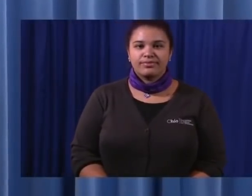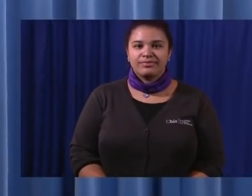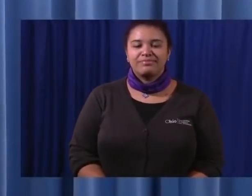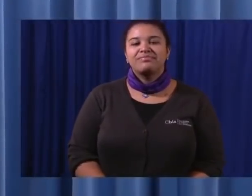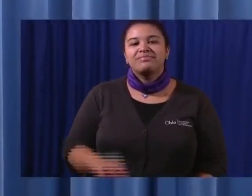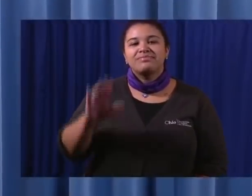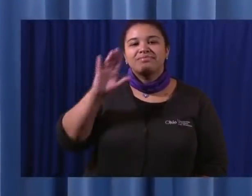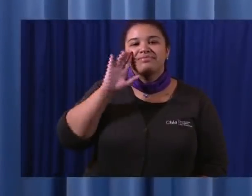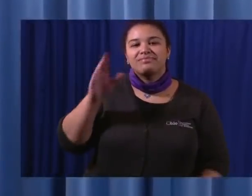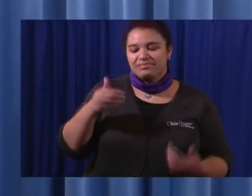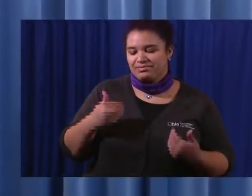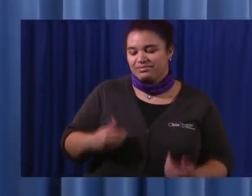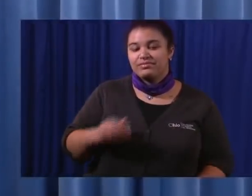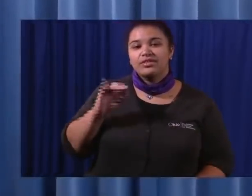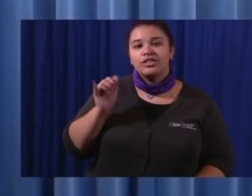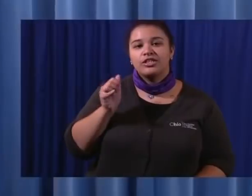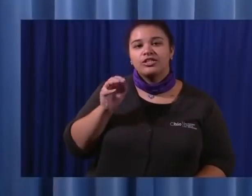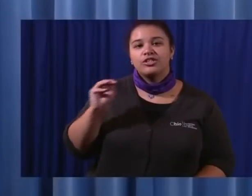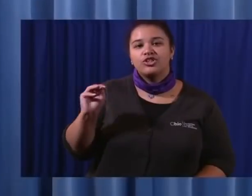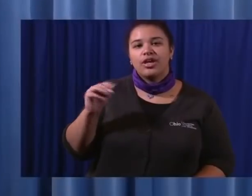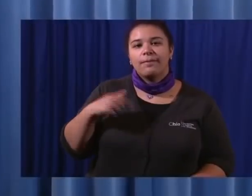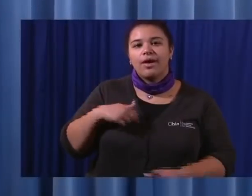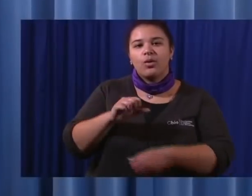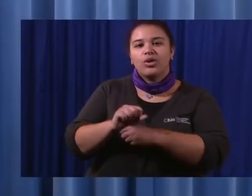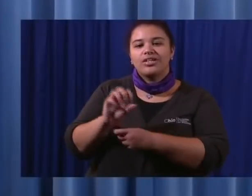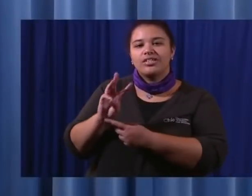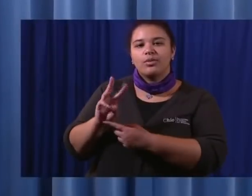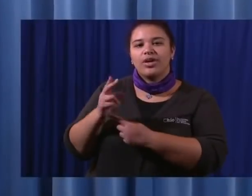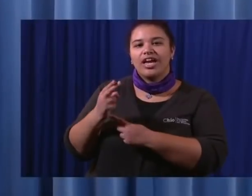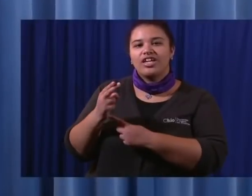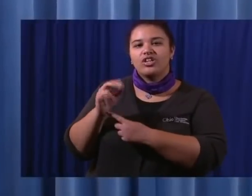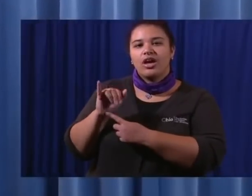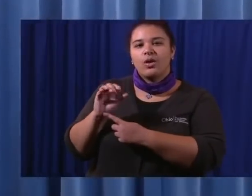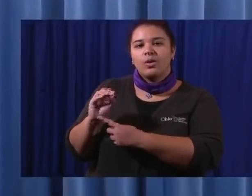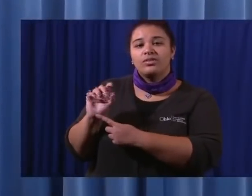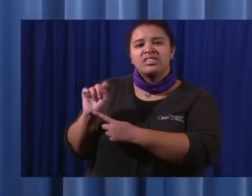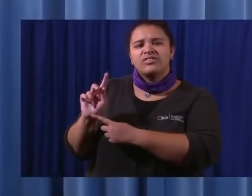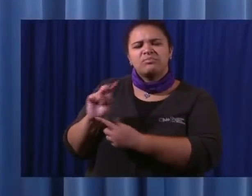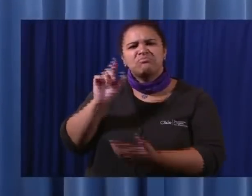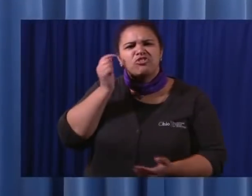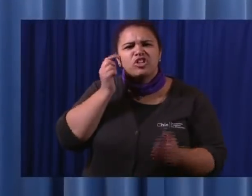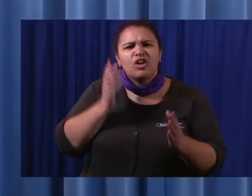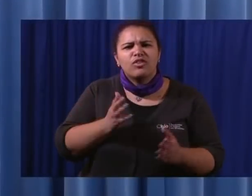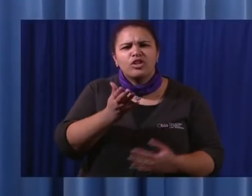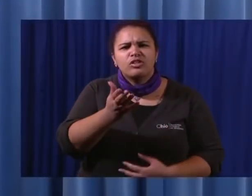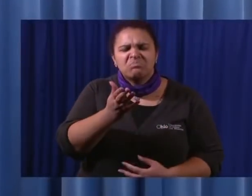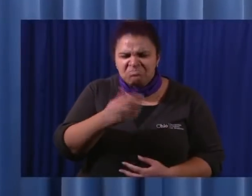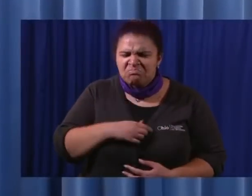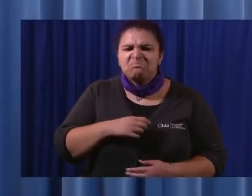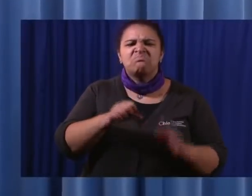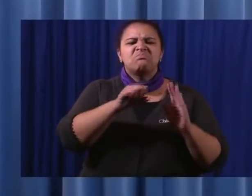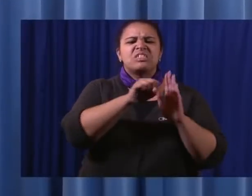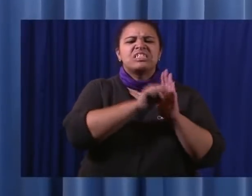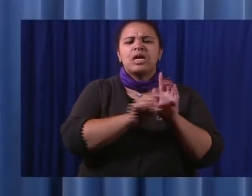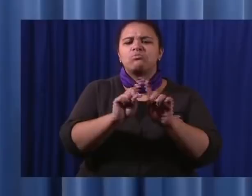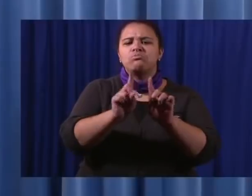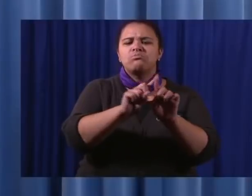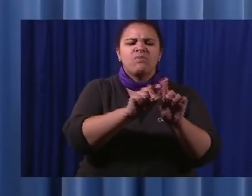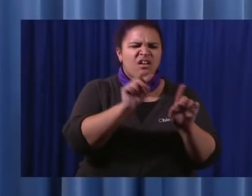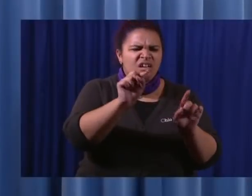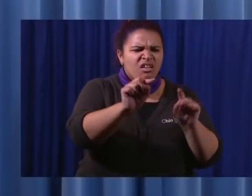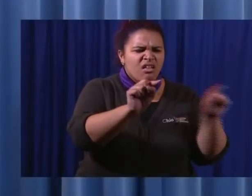Hi, thank you. Jim Oddie from WHIO TV. Thanks for being with us. Governor, we've seen some other states, governors in other states that have